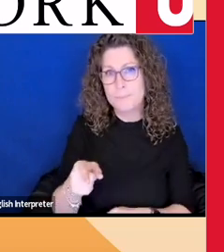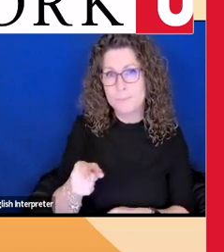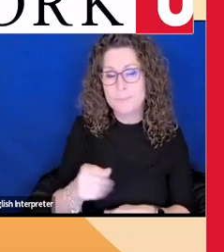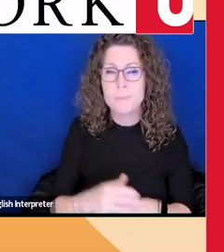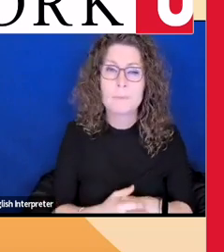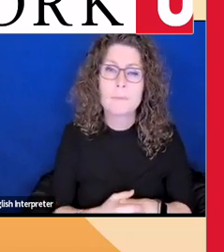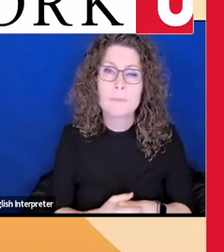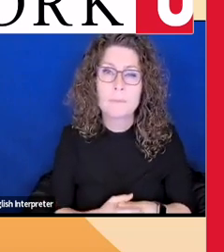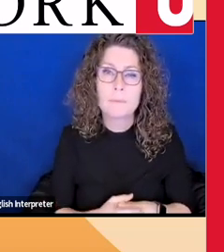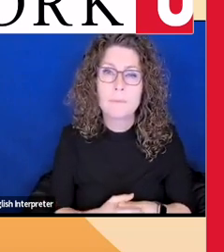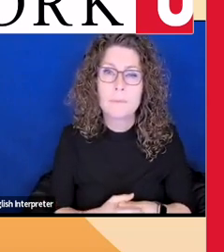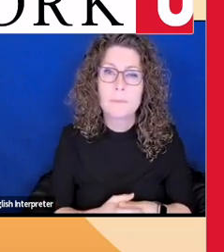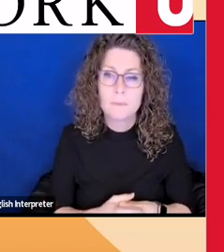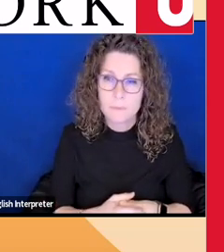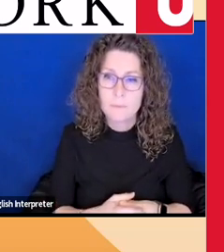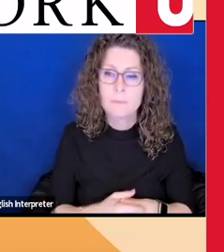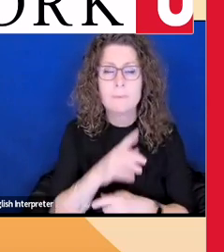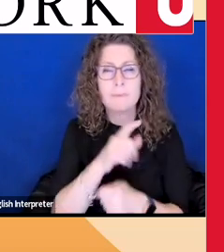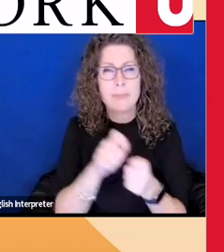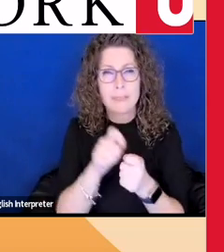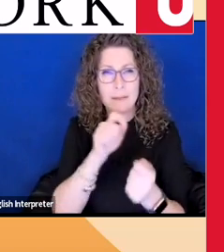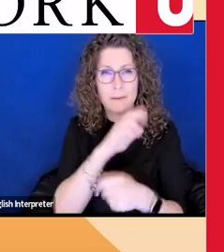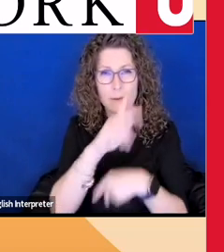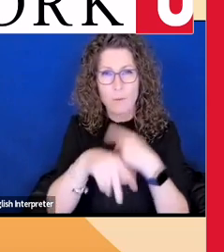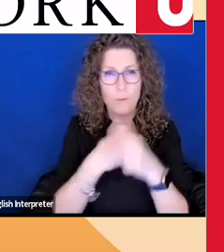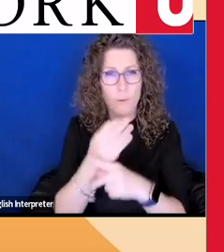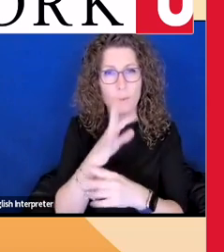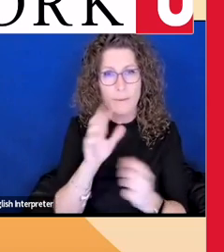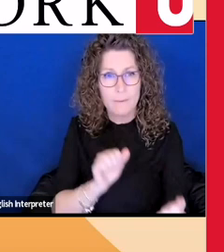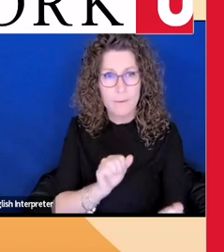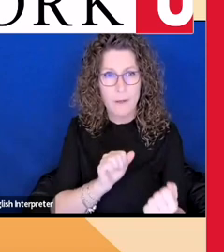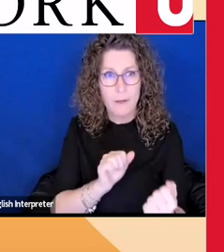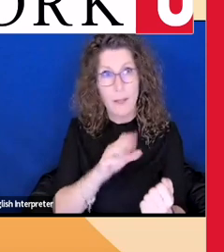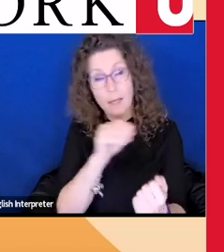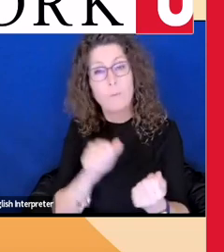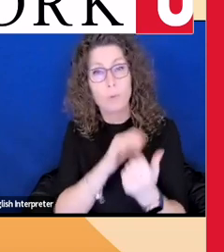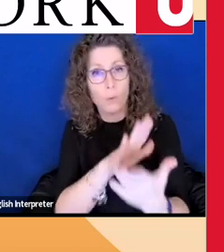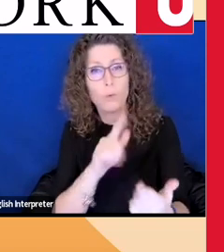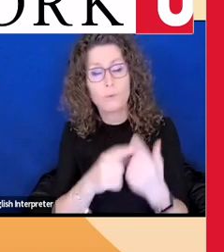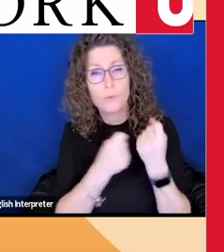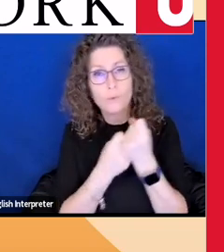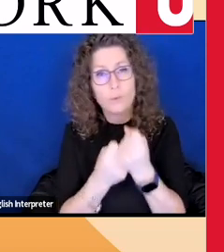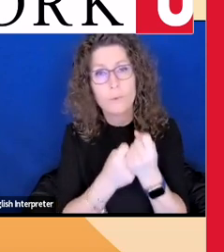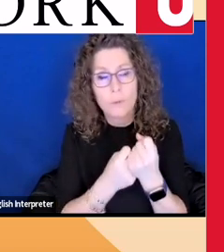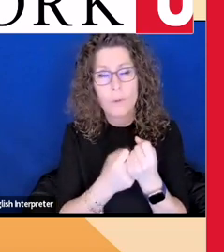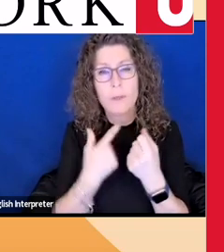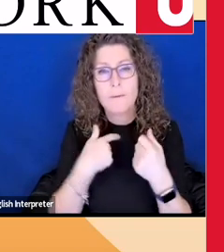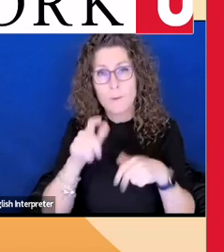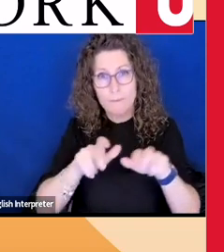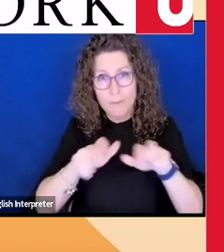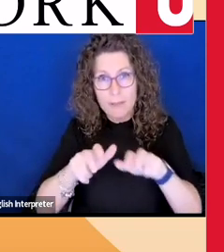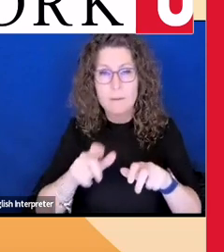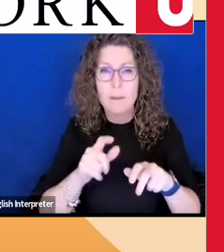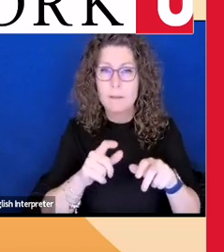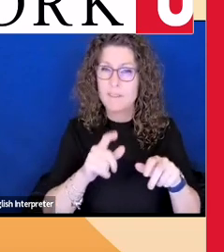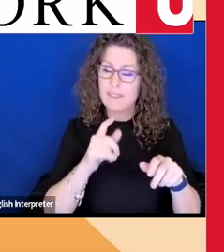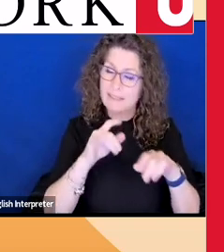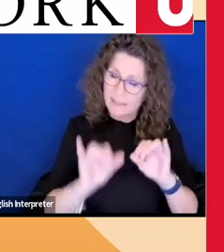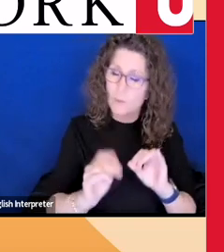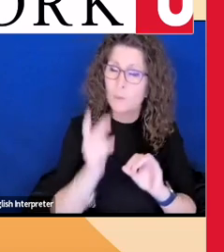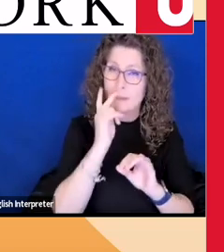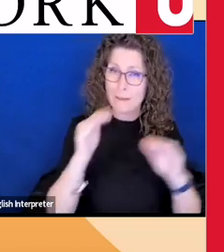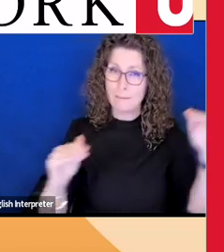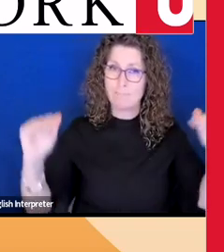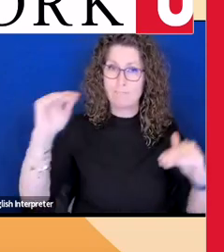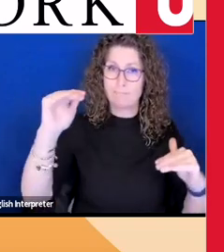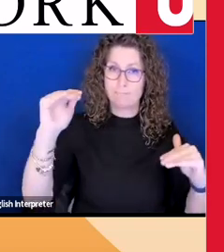short, certain forms or approaches to solidarity are invested in the continuation of dominant relations, and we ought to